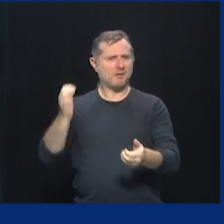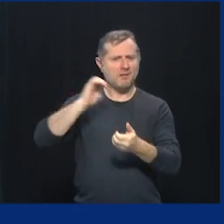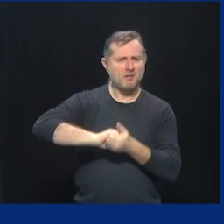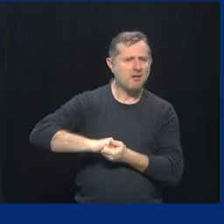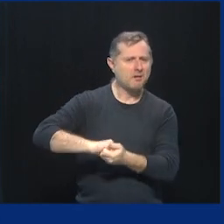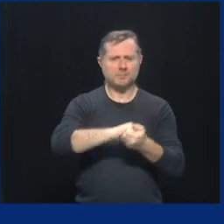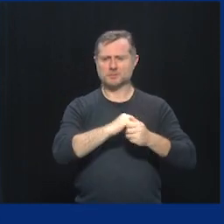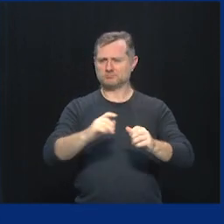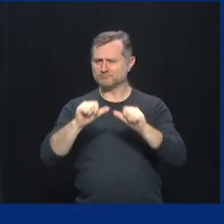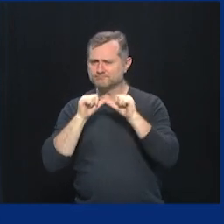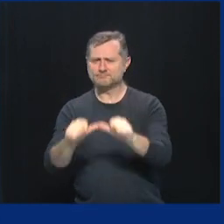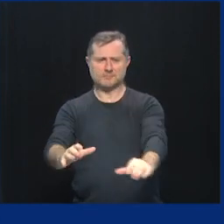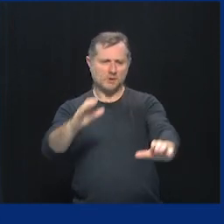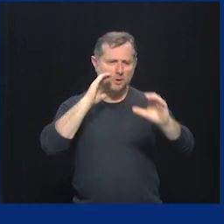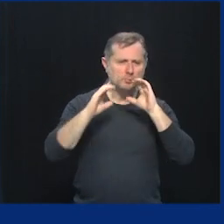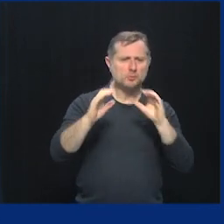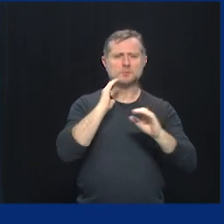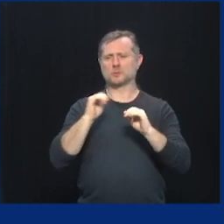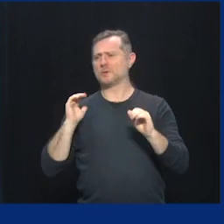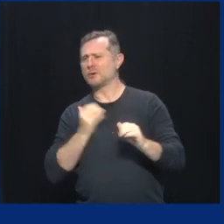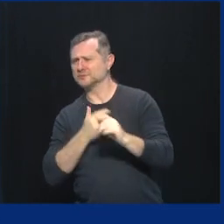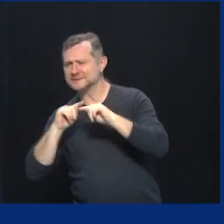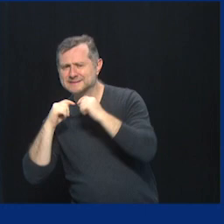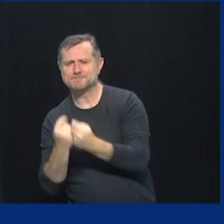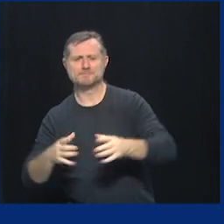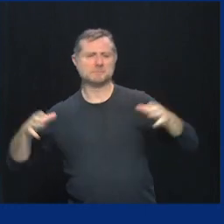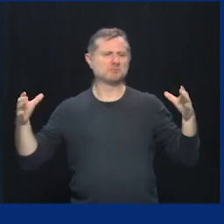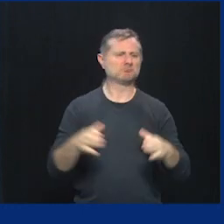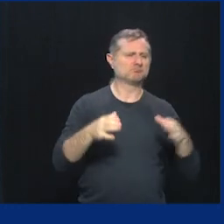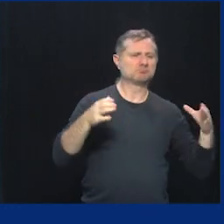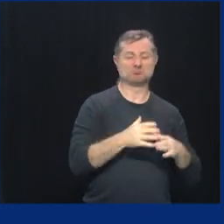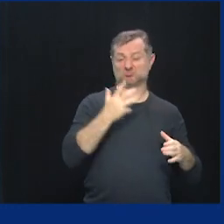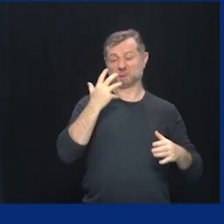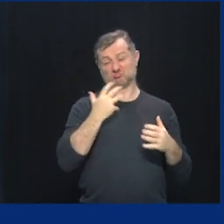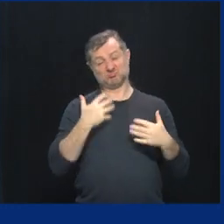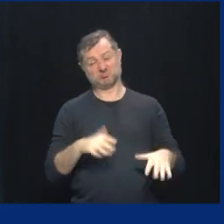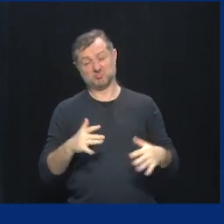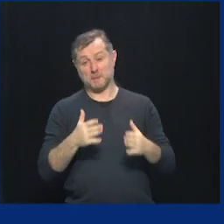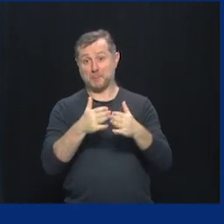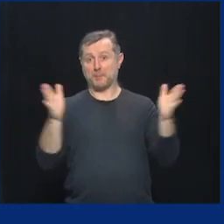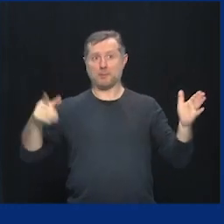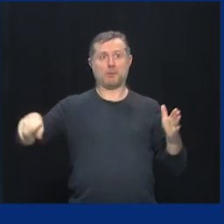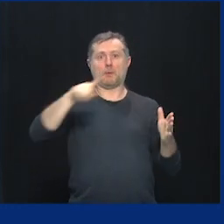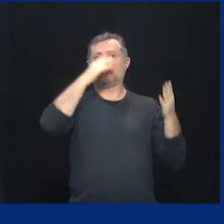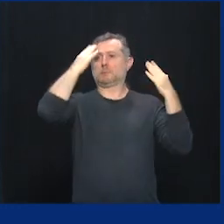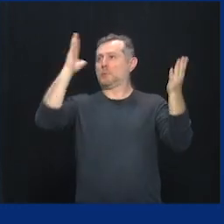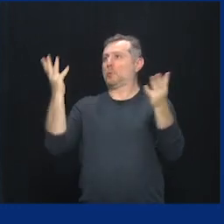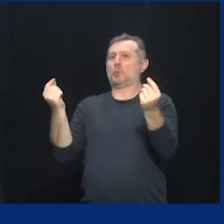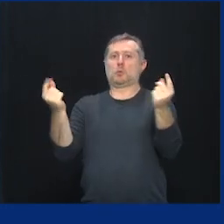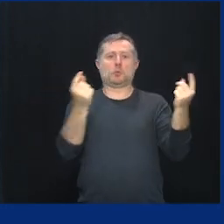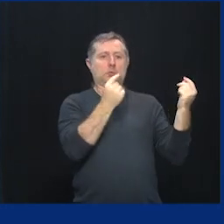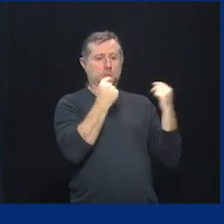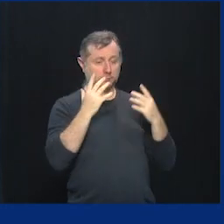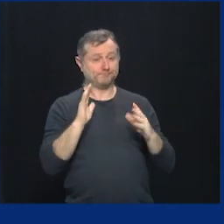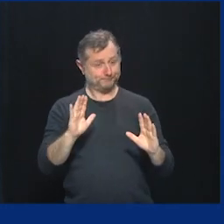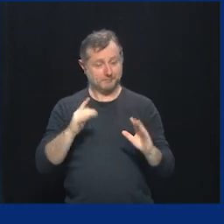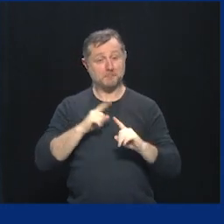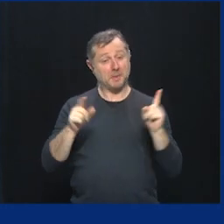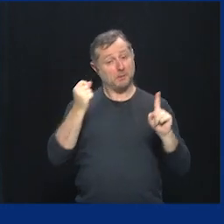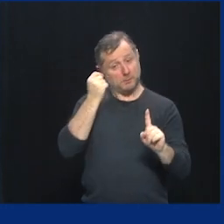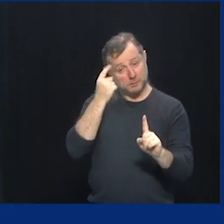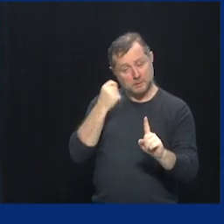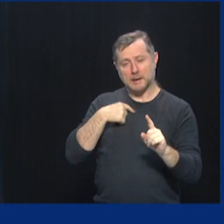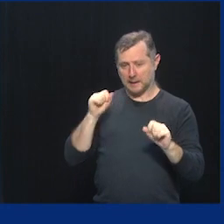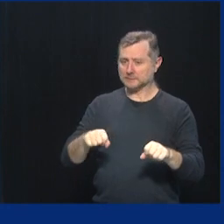communication between our teams is something that perhaps you don't see in the public, but it's real, it makes a difference, and it helps save lives.